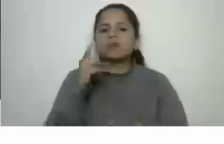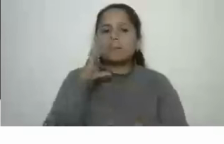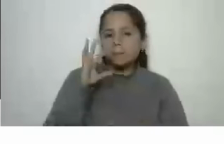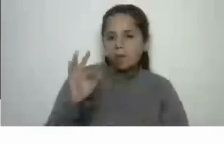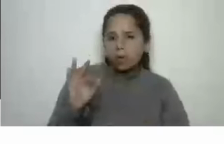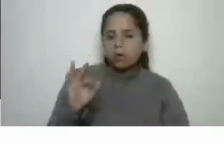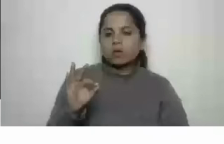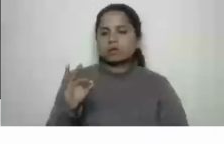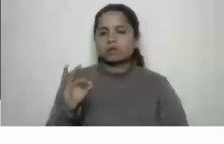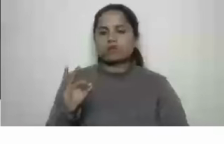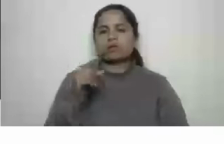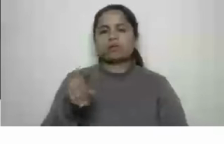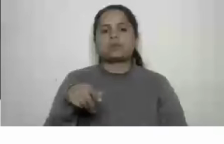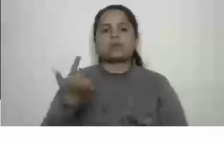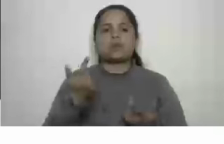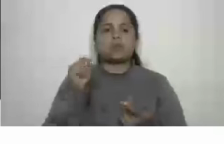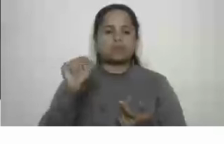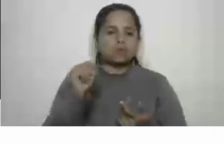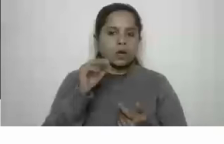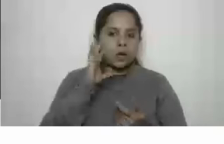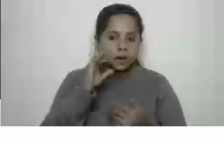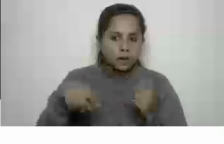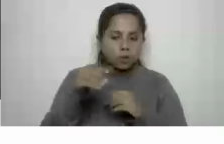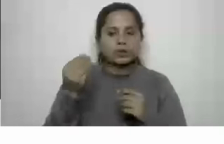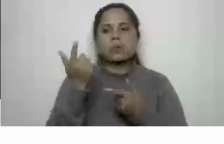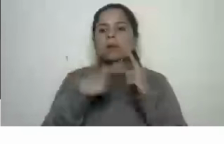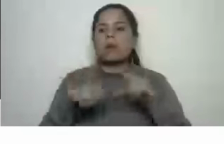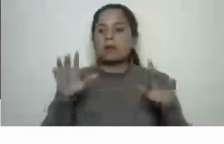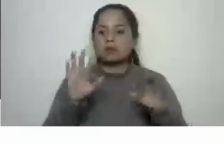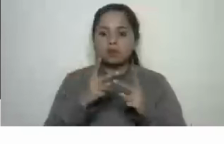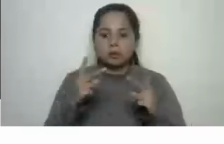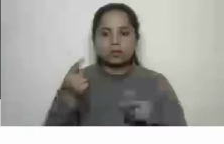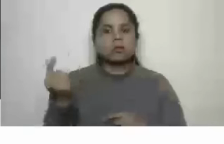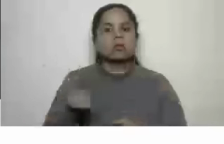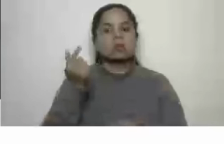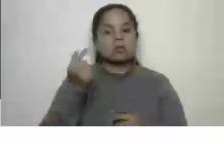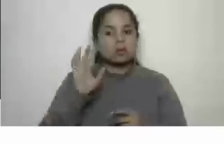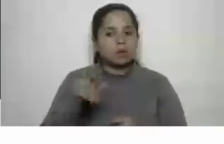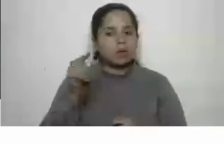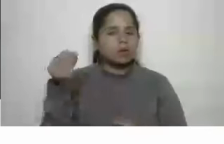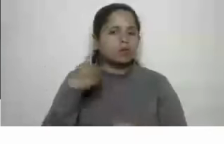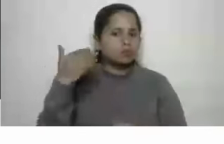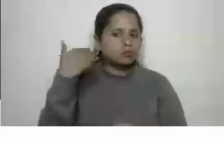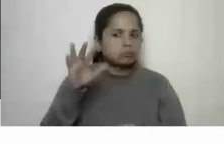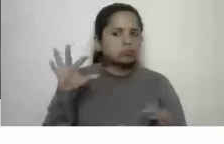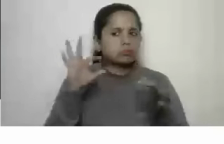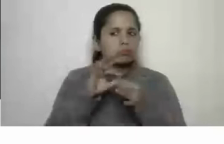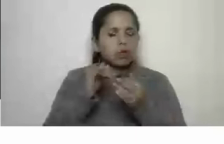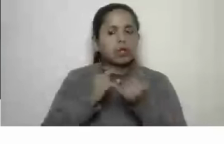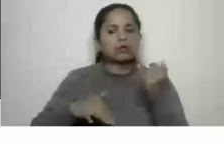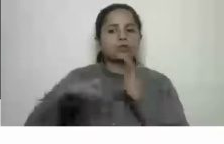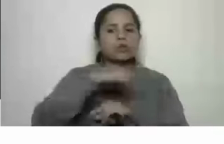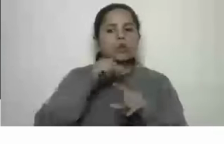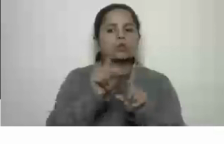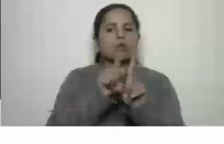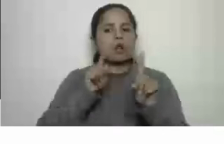importance, then prestige. While there are some languages, using these languages is often associated with social backwardness. So we